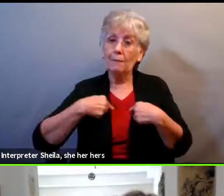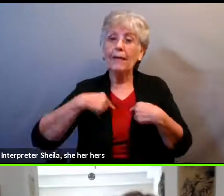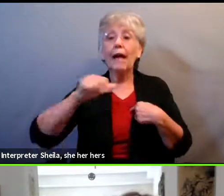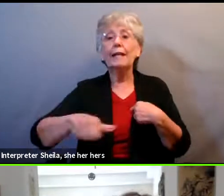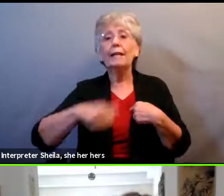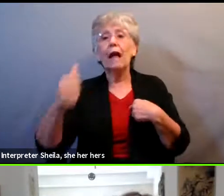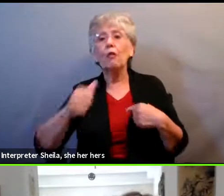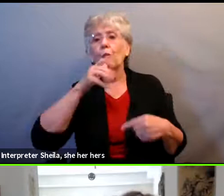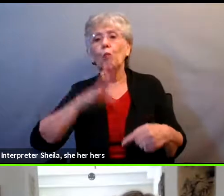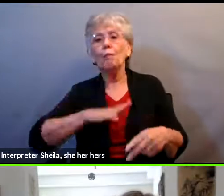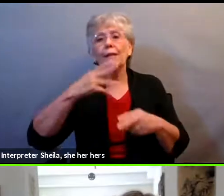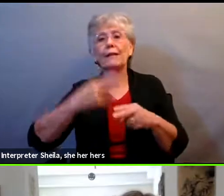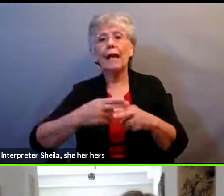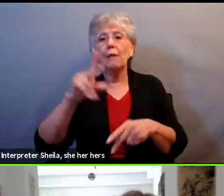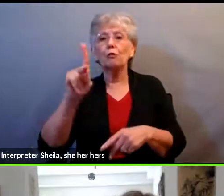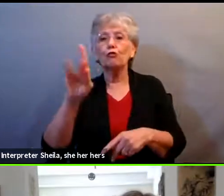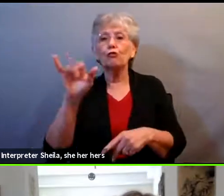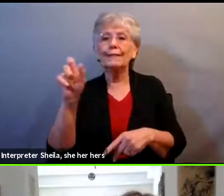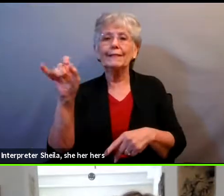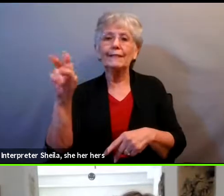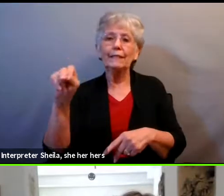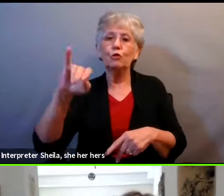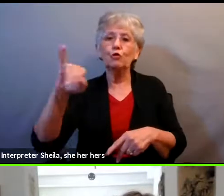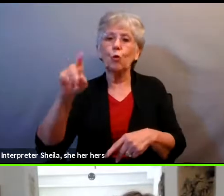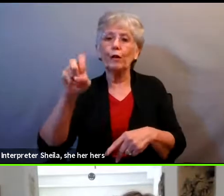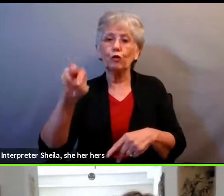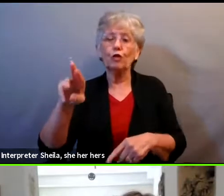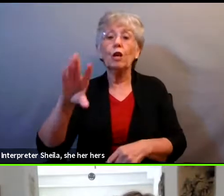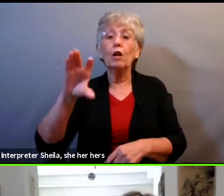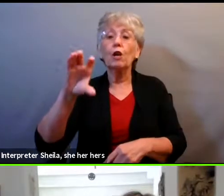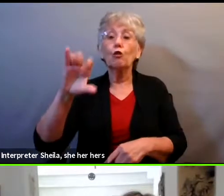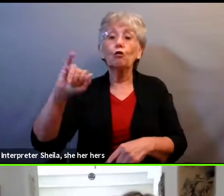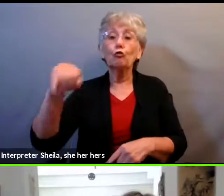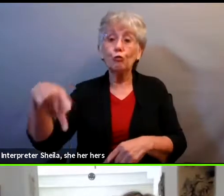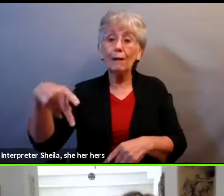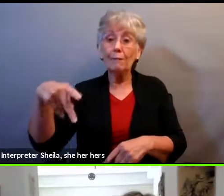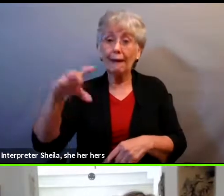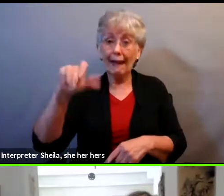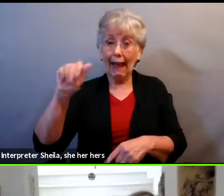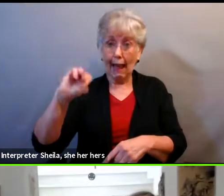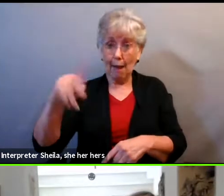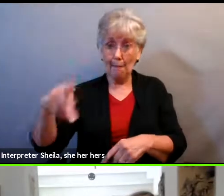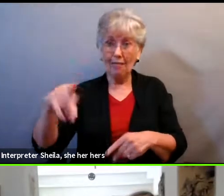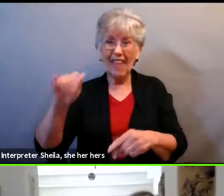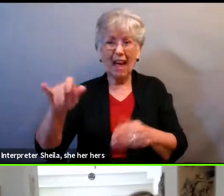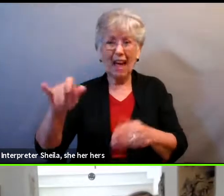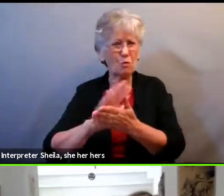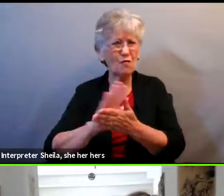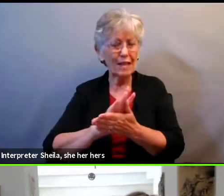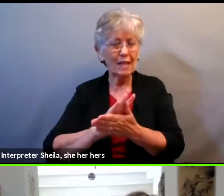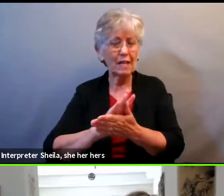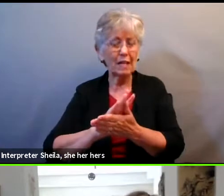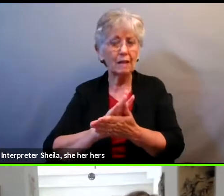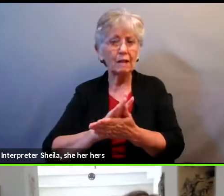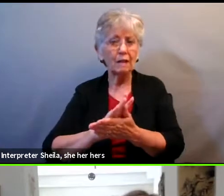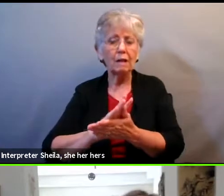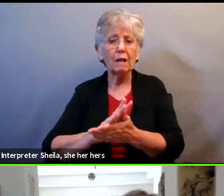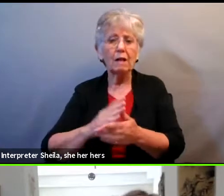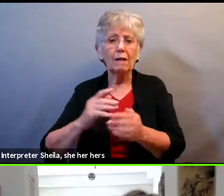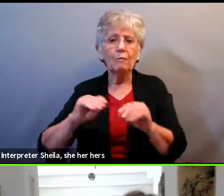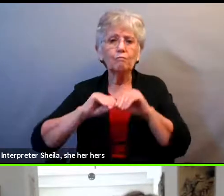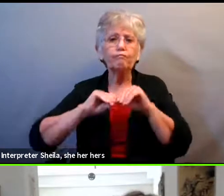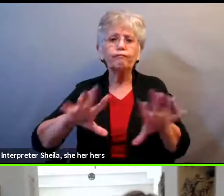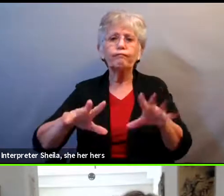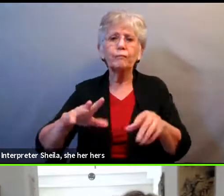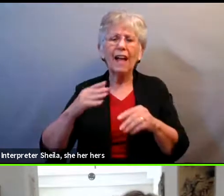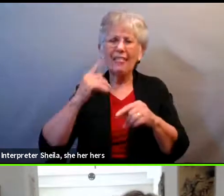Joyner. Crip Camp came out in I guess, the end of